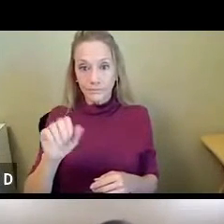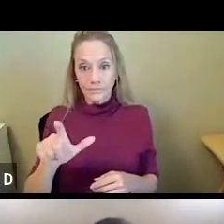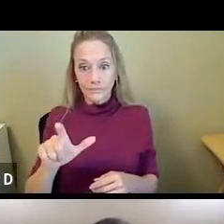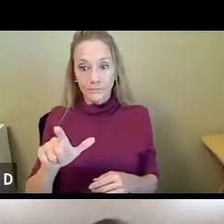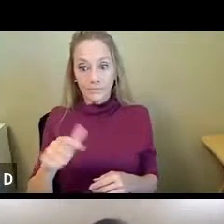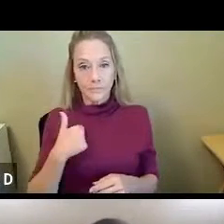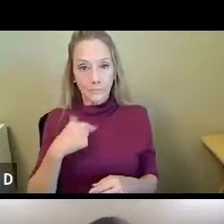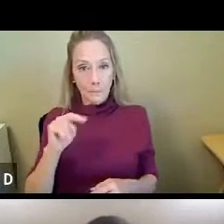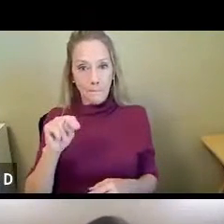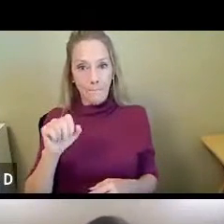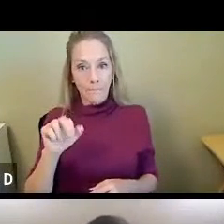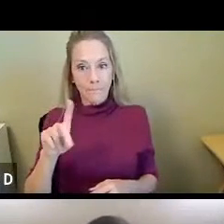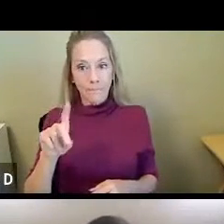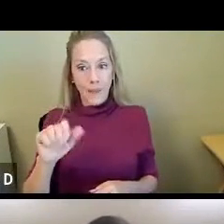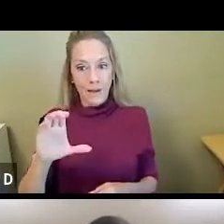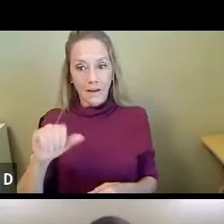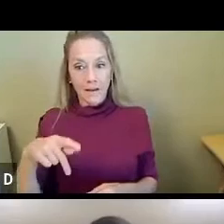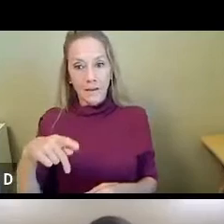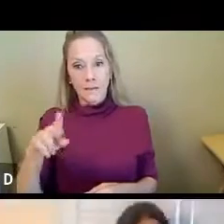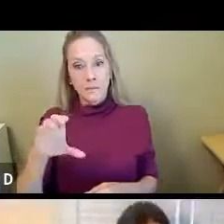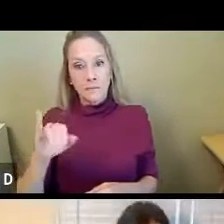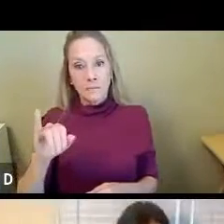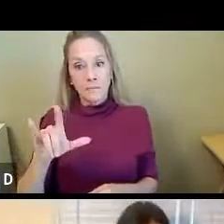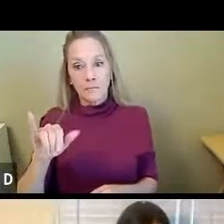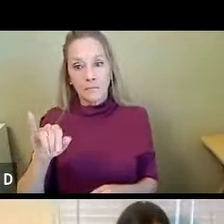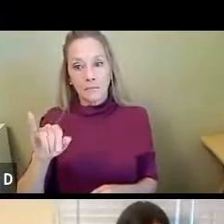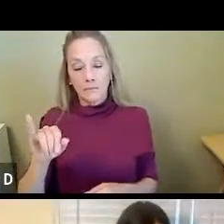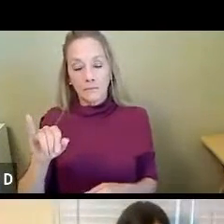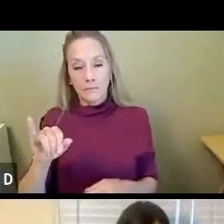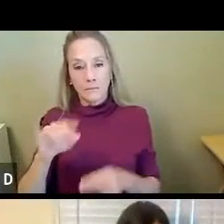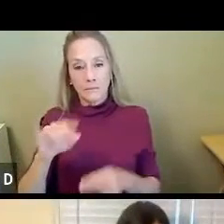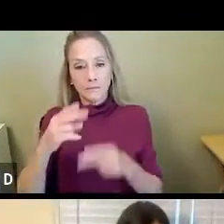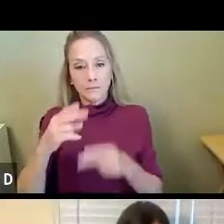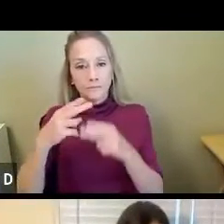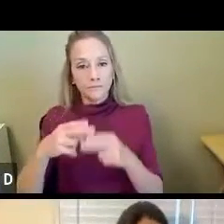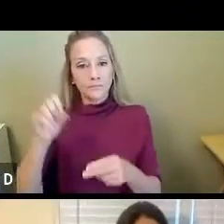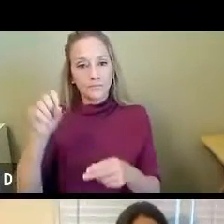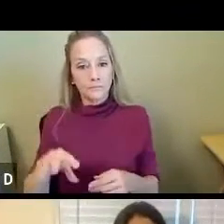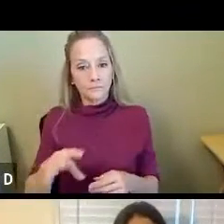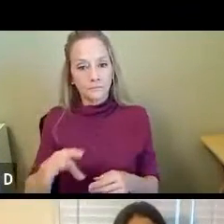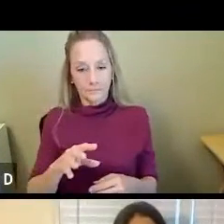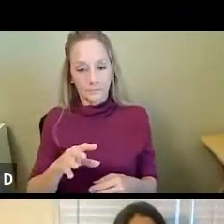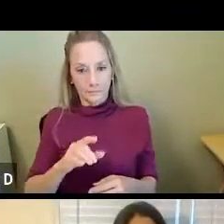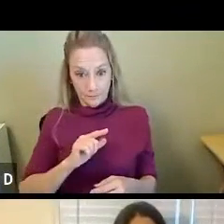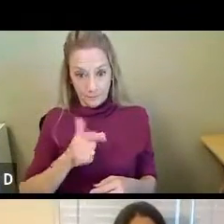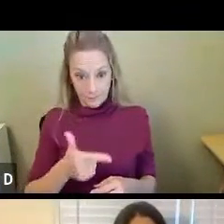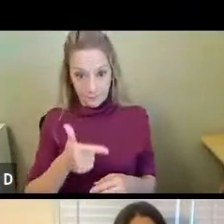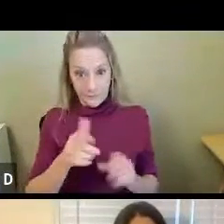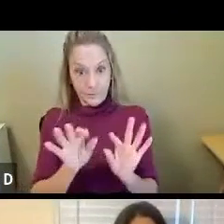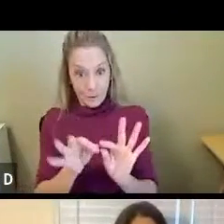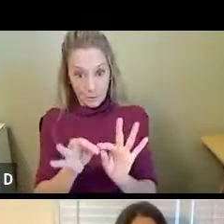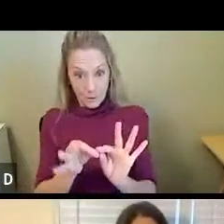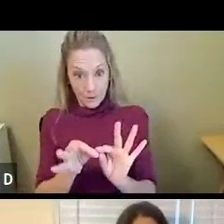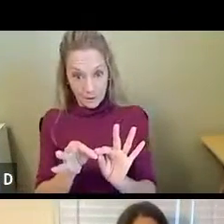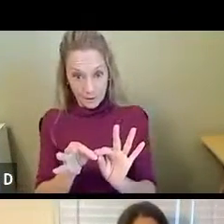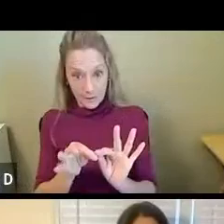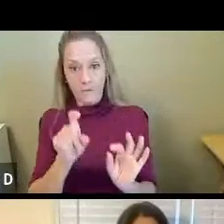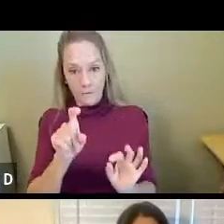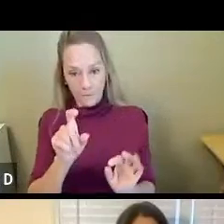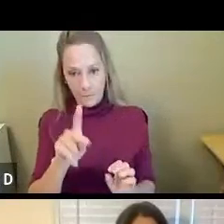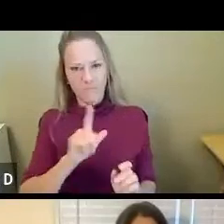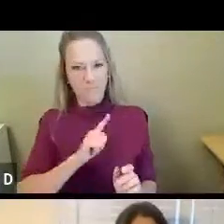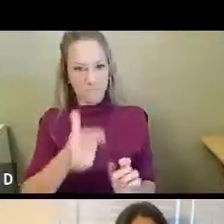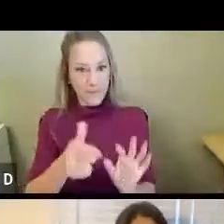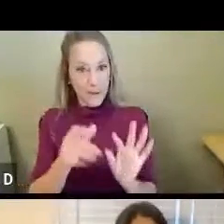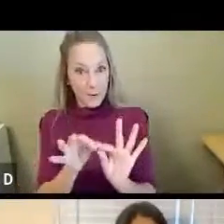This is Narda Capitelli doing roll call for the approval of the minutes for